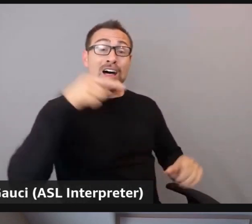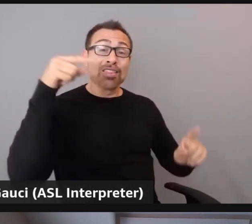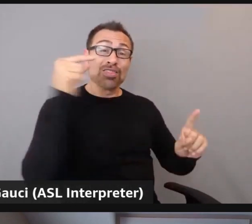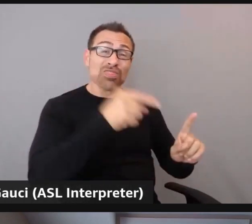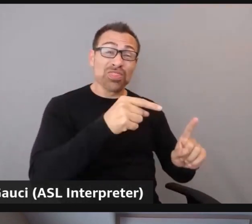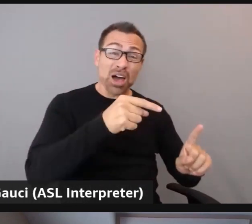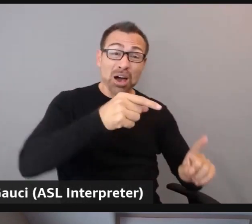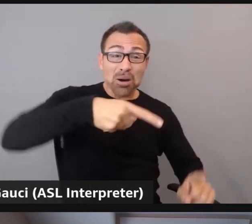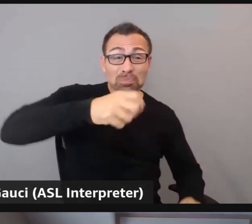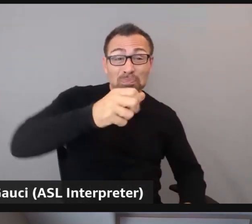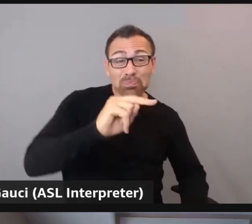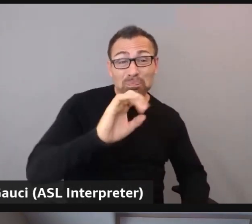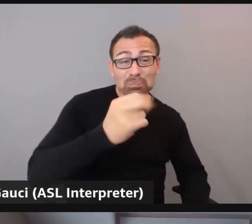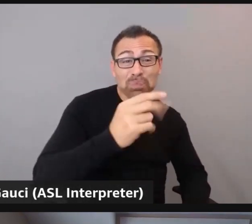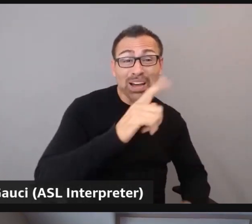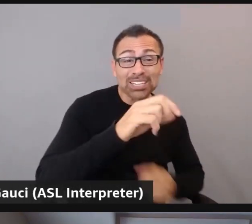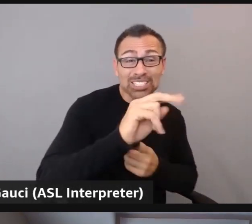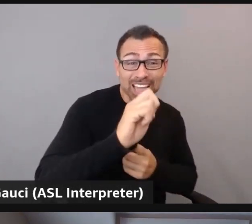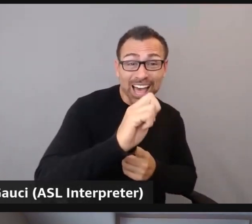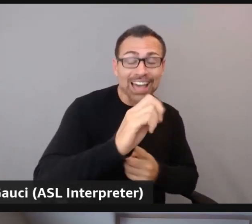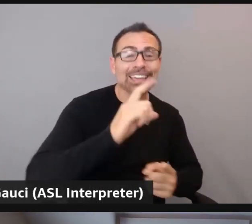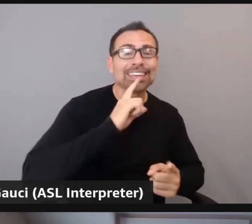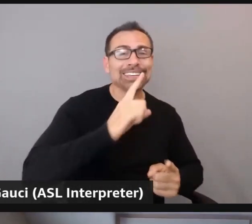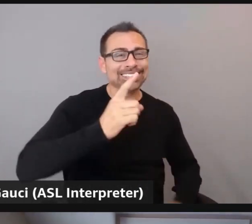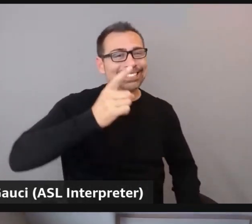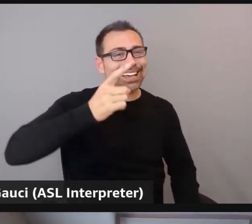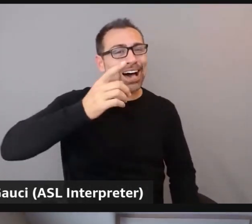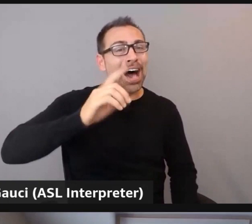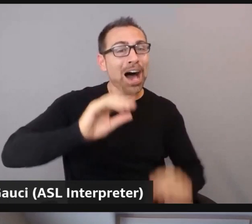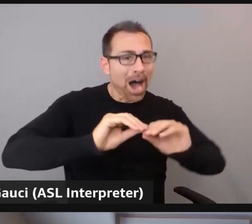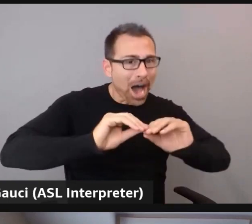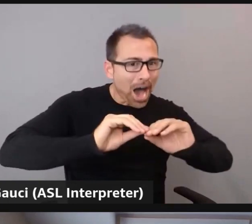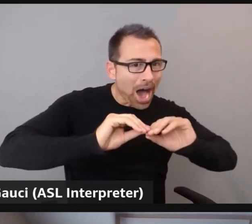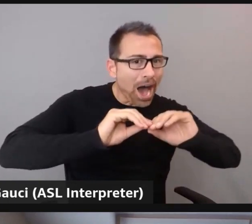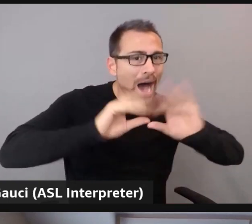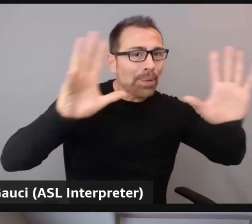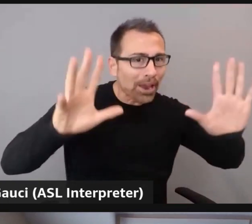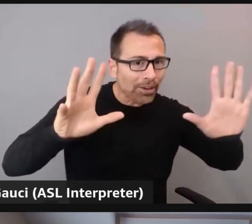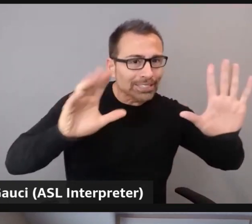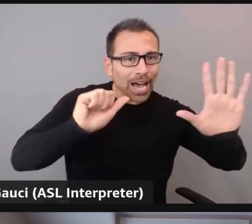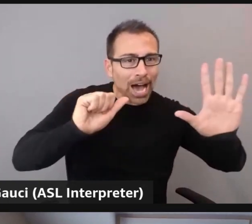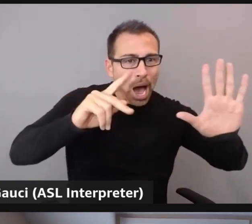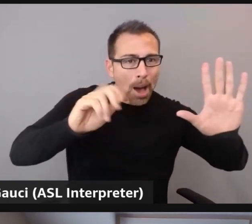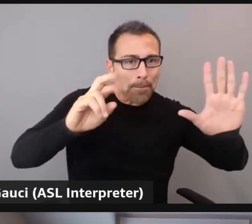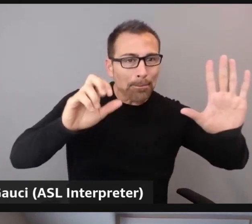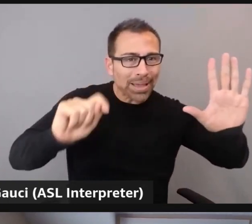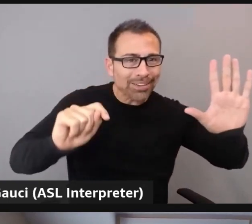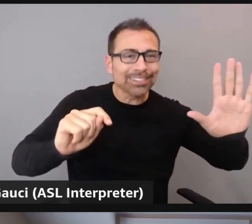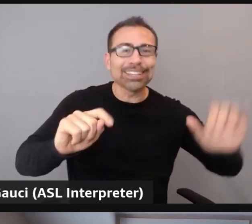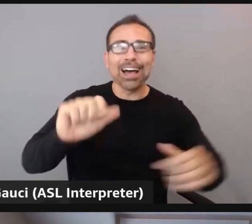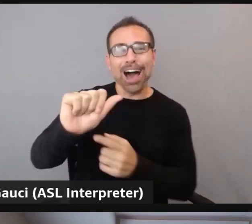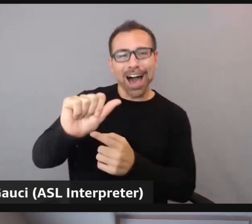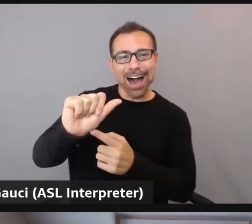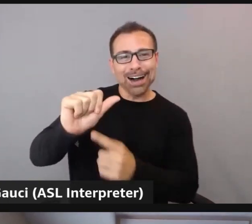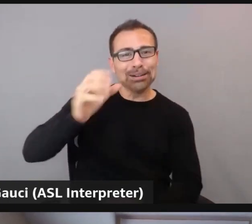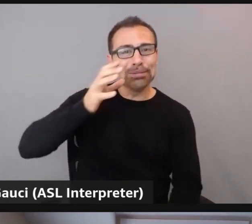gonna have to go acquire some children, so I get better at this. All right.